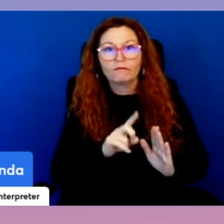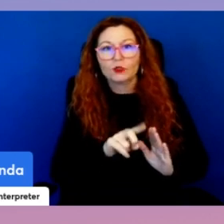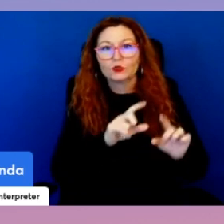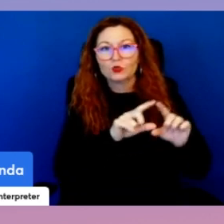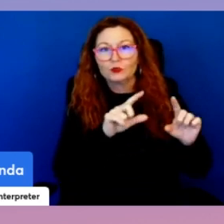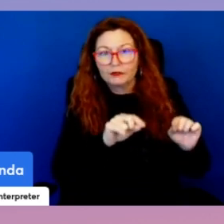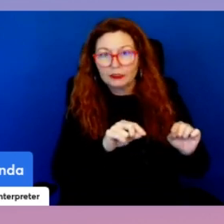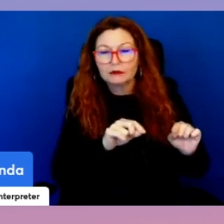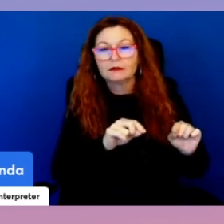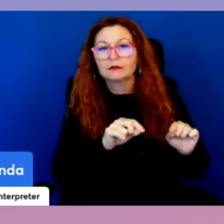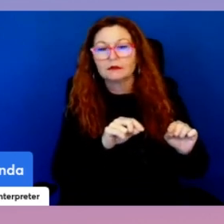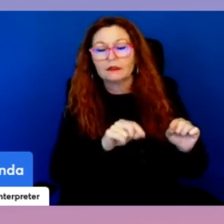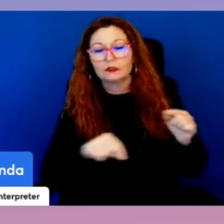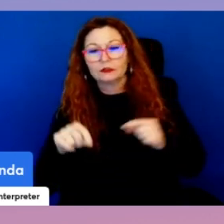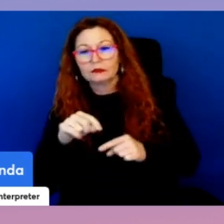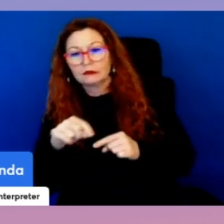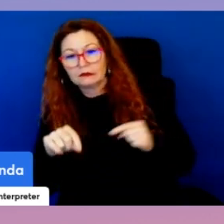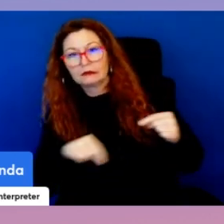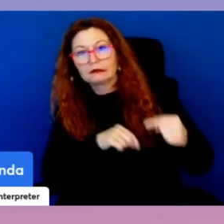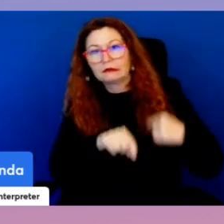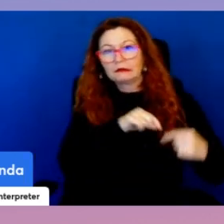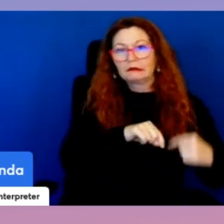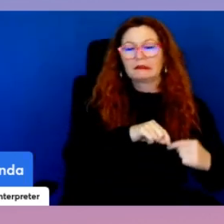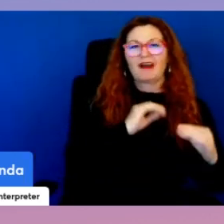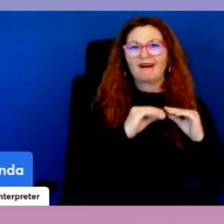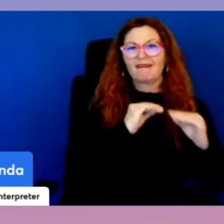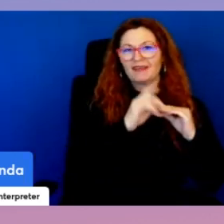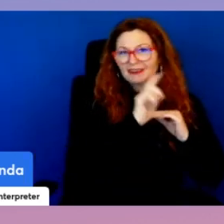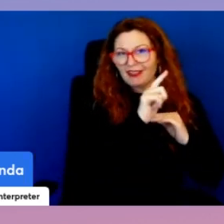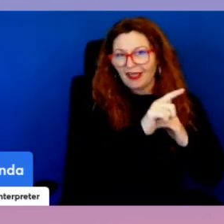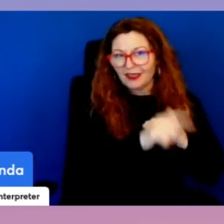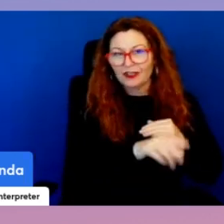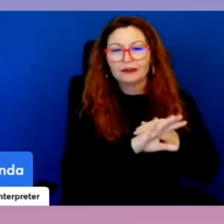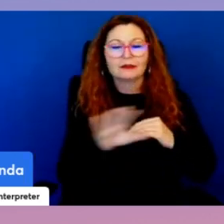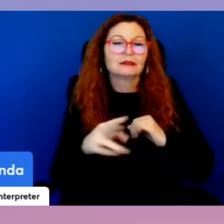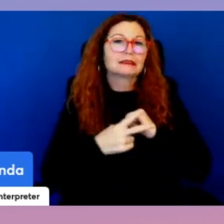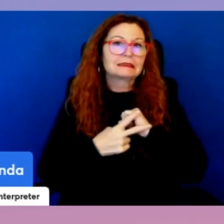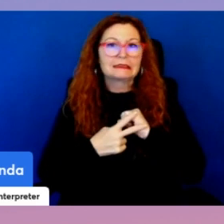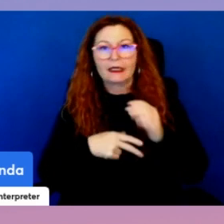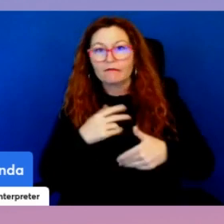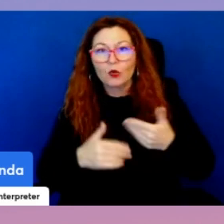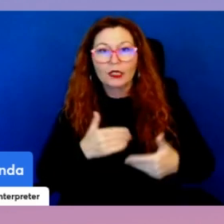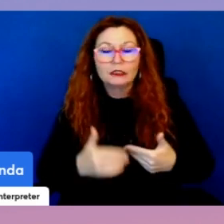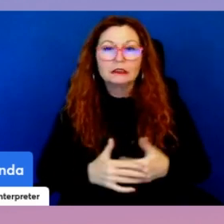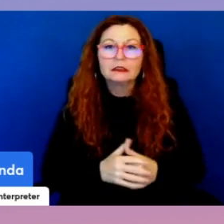then we'll come back and fix it later. So let's go ahead and disable this.